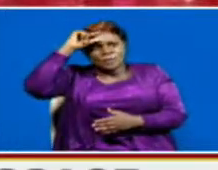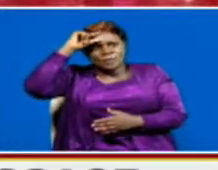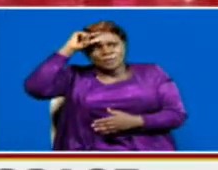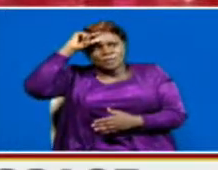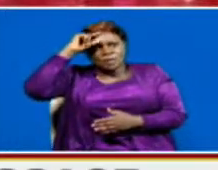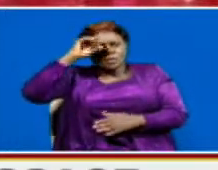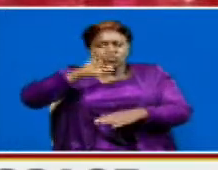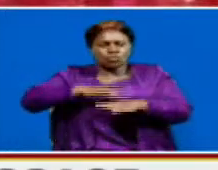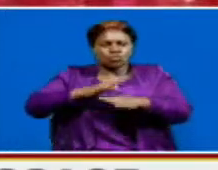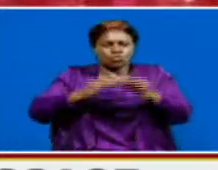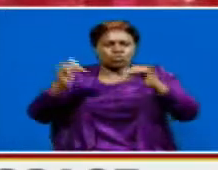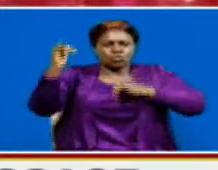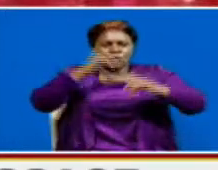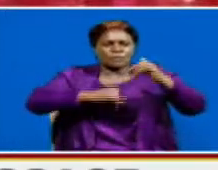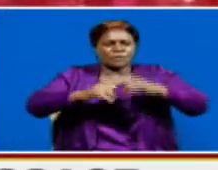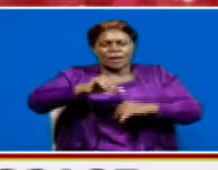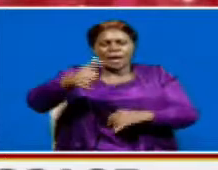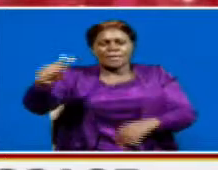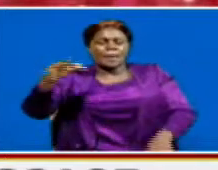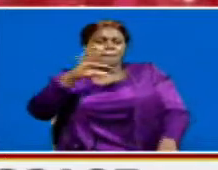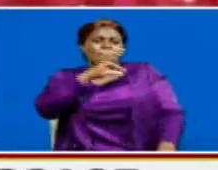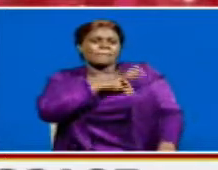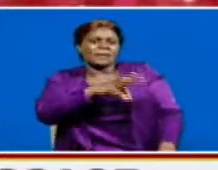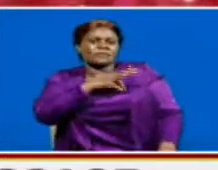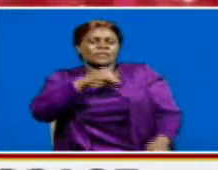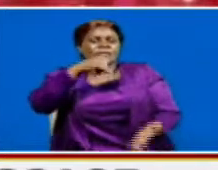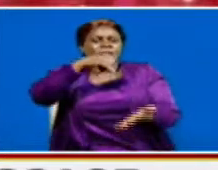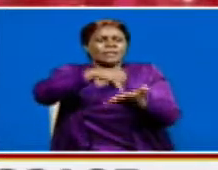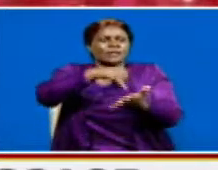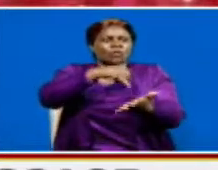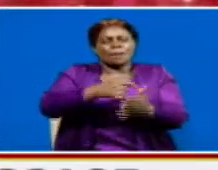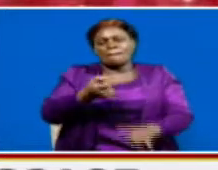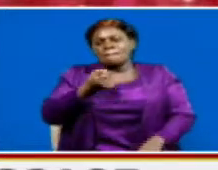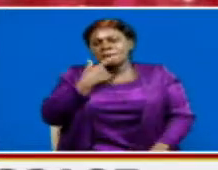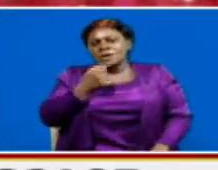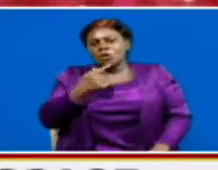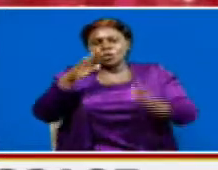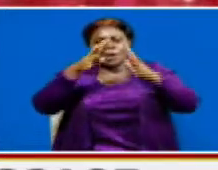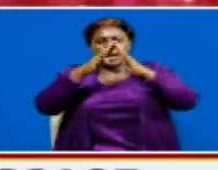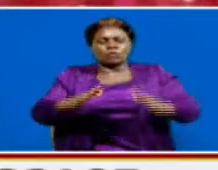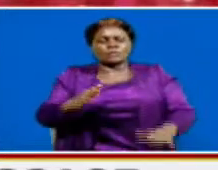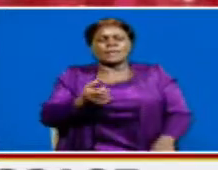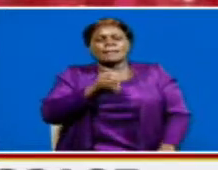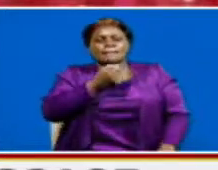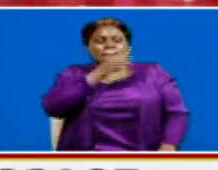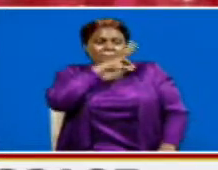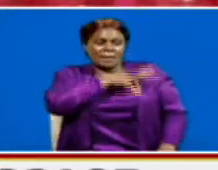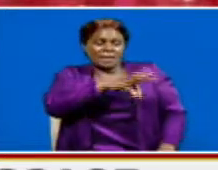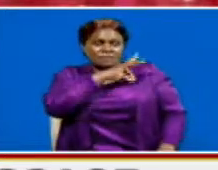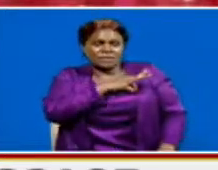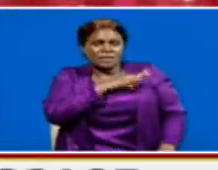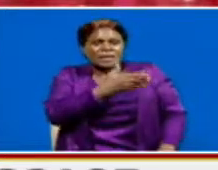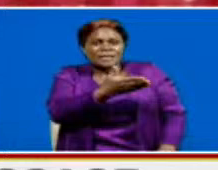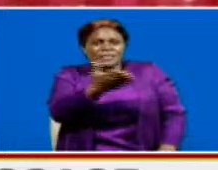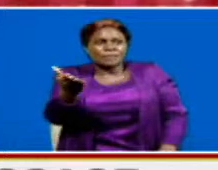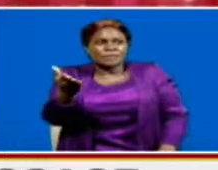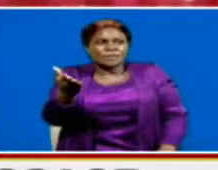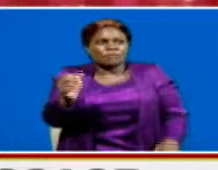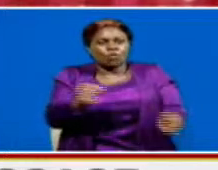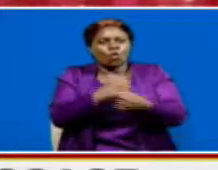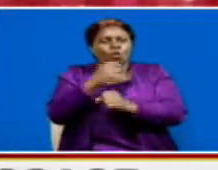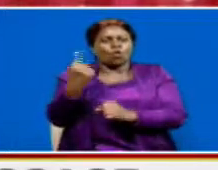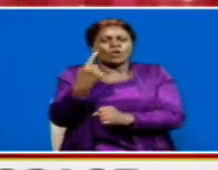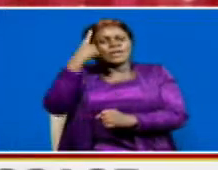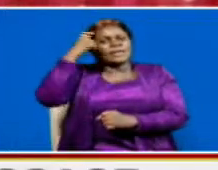generous welfare and other benefits, including medical and housing benefits, that they can only dream